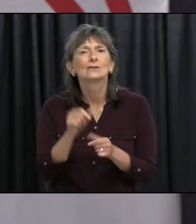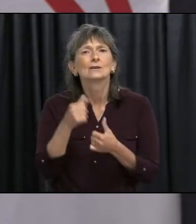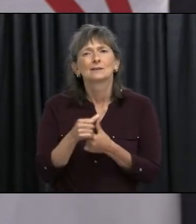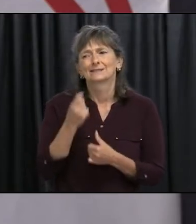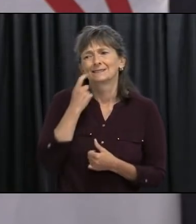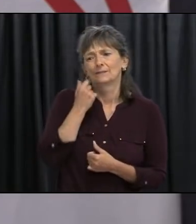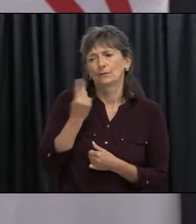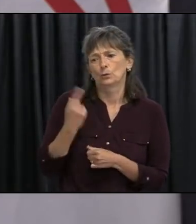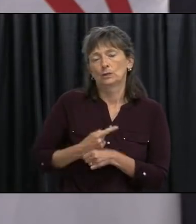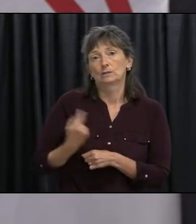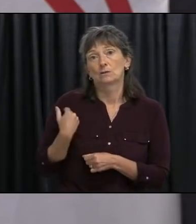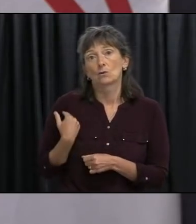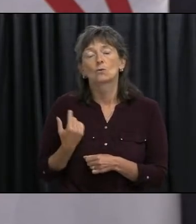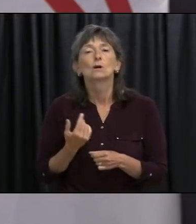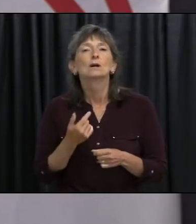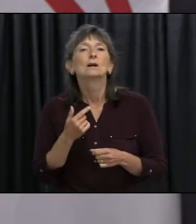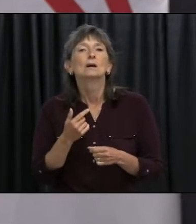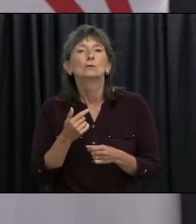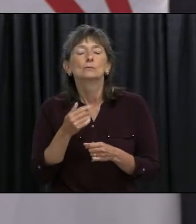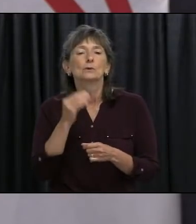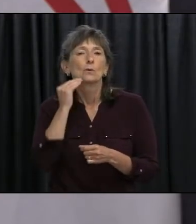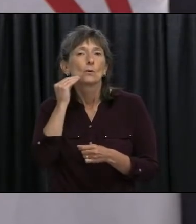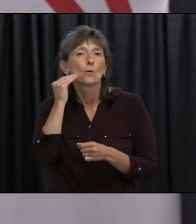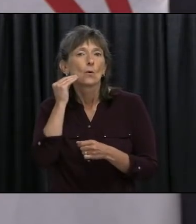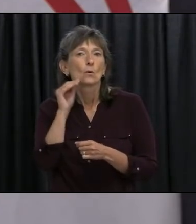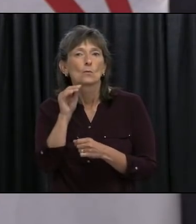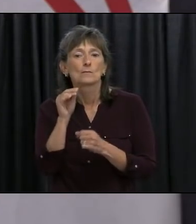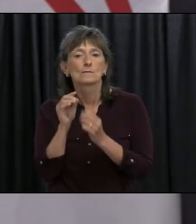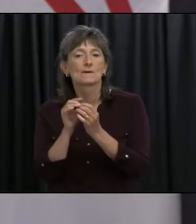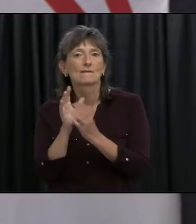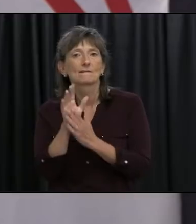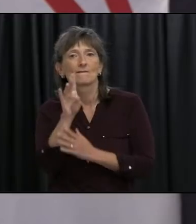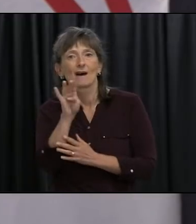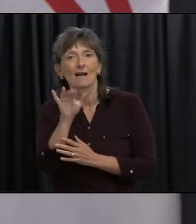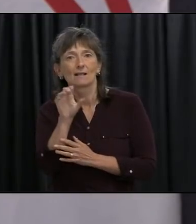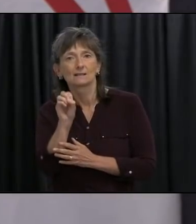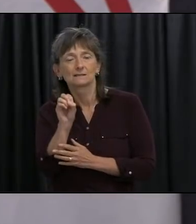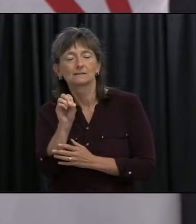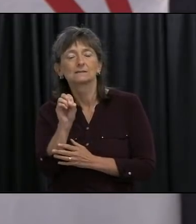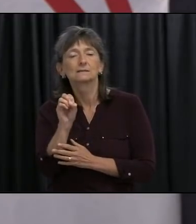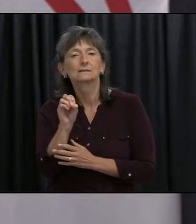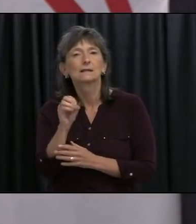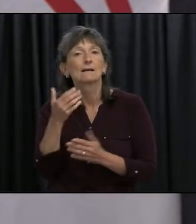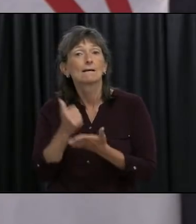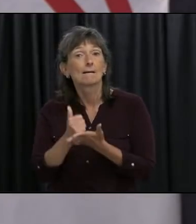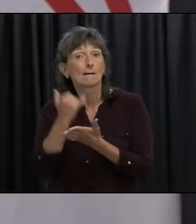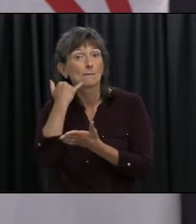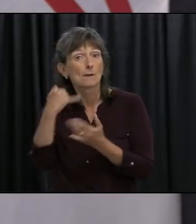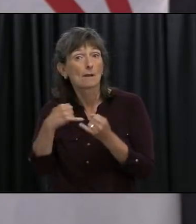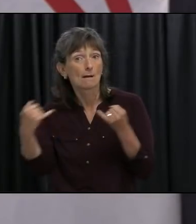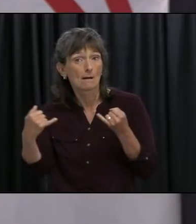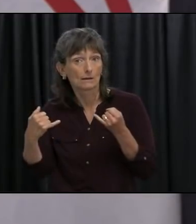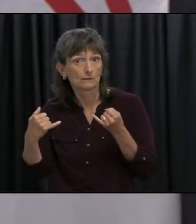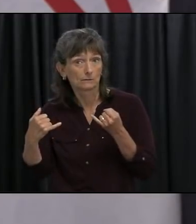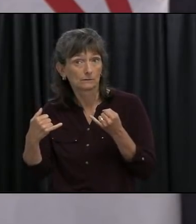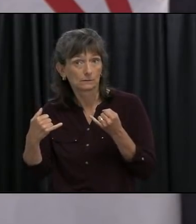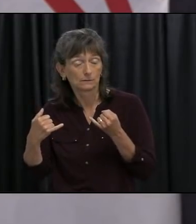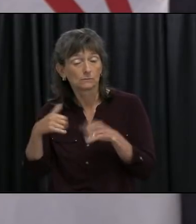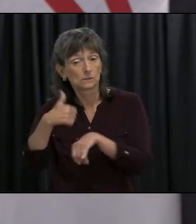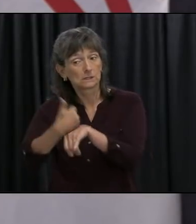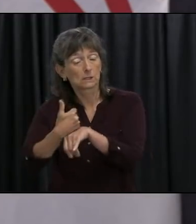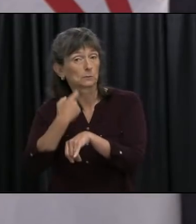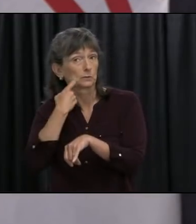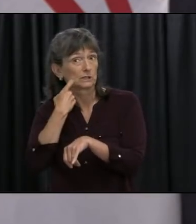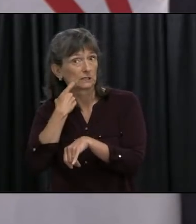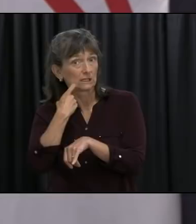Domestic Violence Helpline. This was something that I know that many people were asking questions about, as well as something that